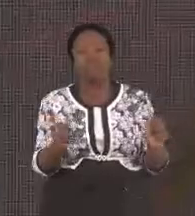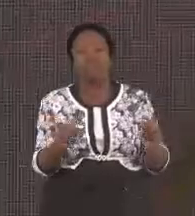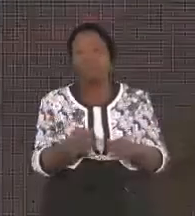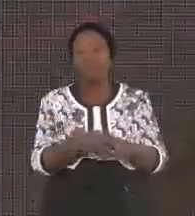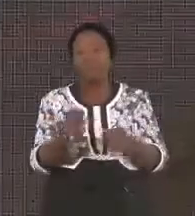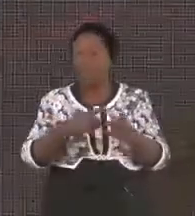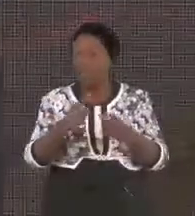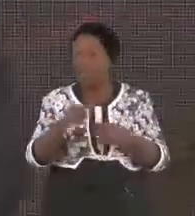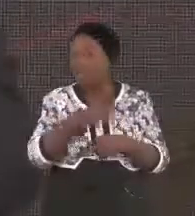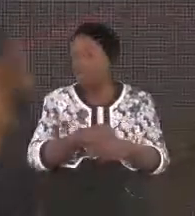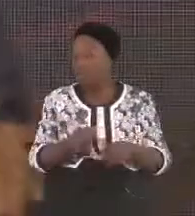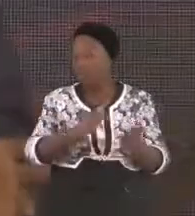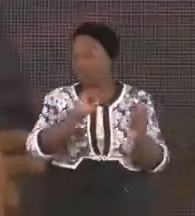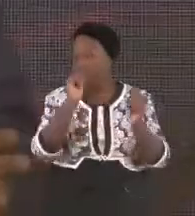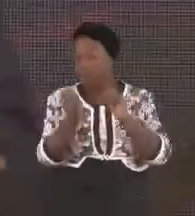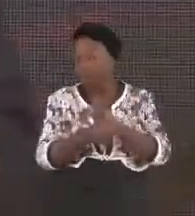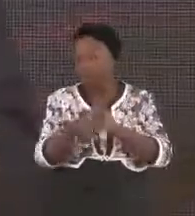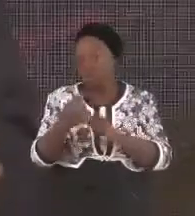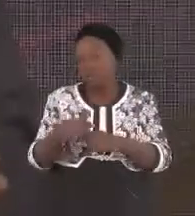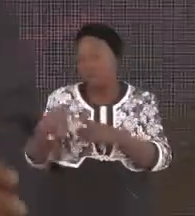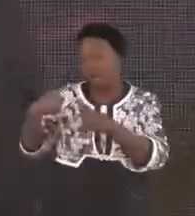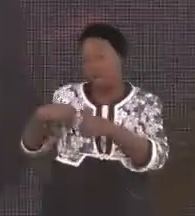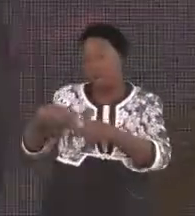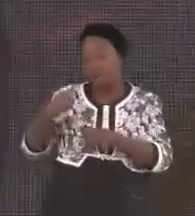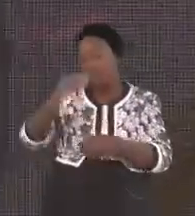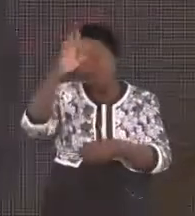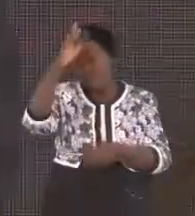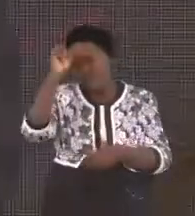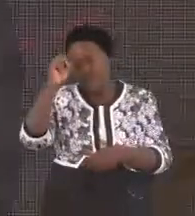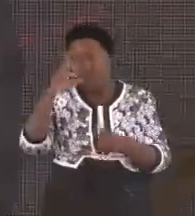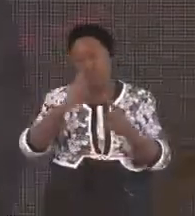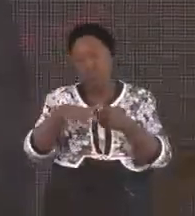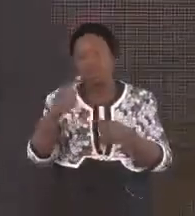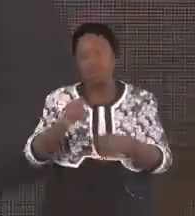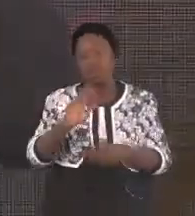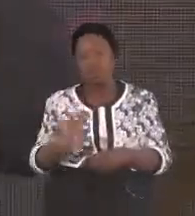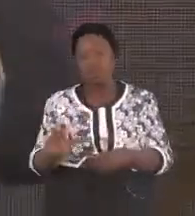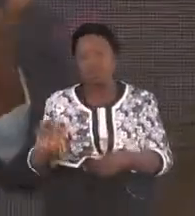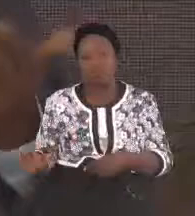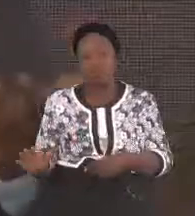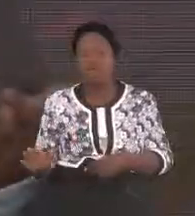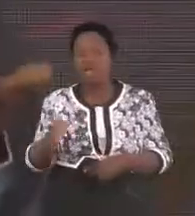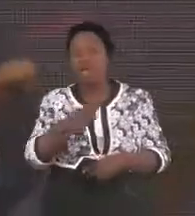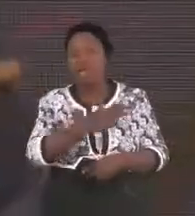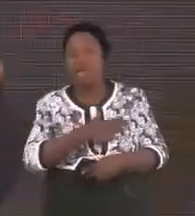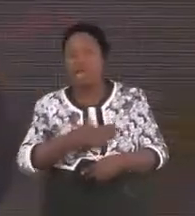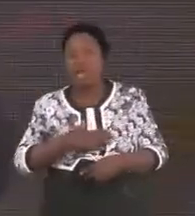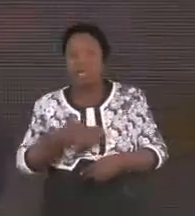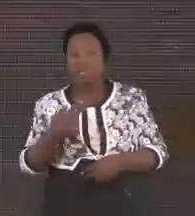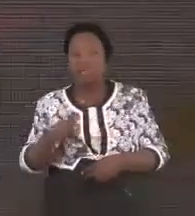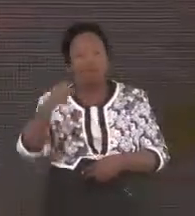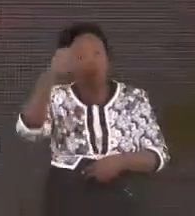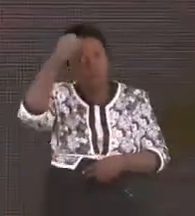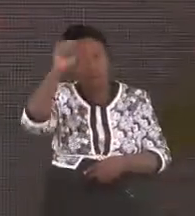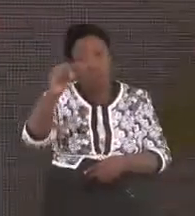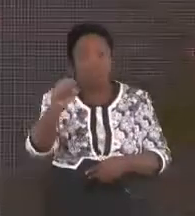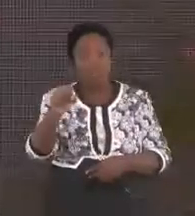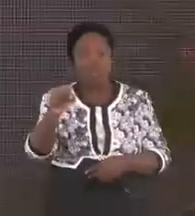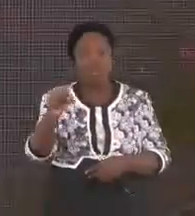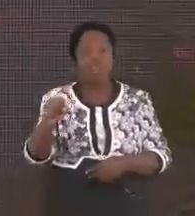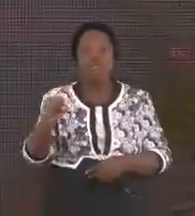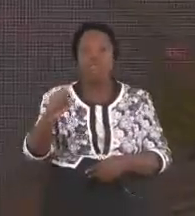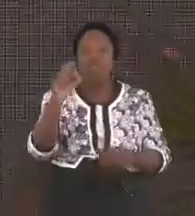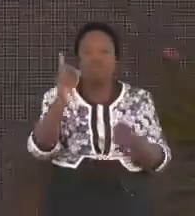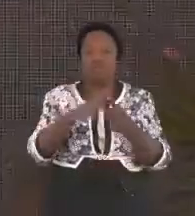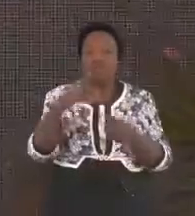hearts of the fathers to the children, and the disobedient to the